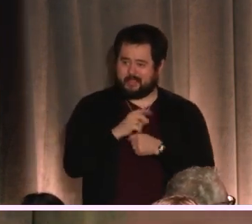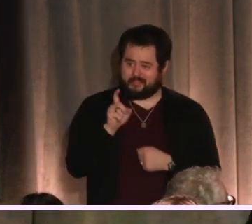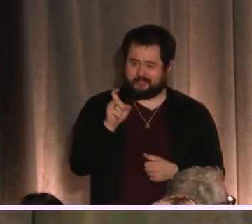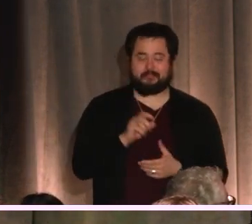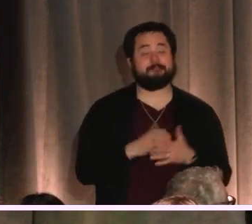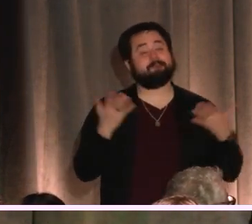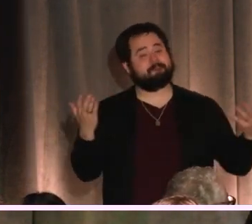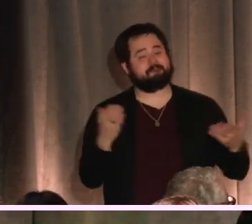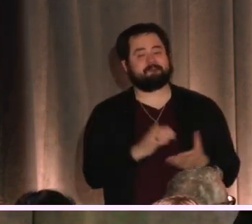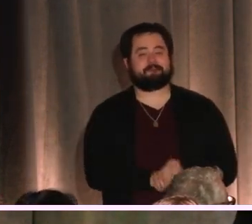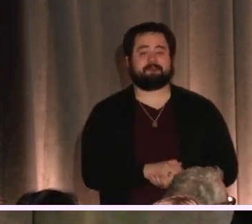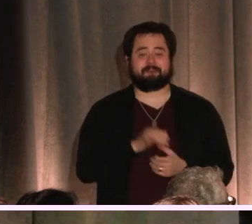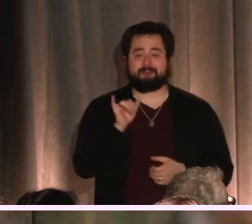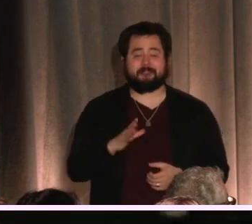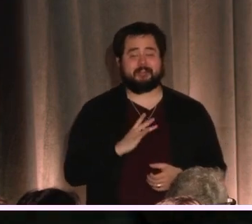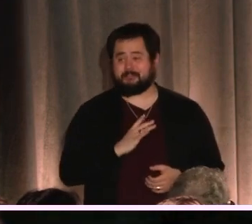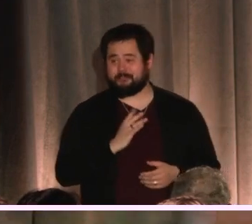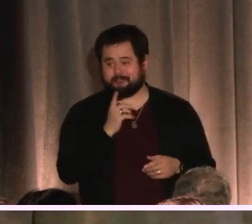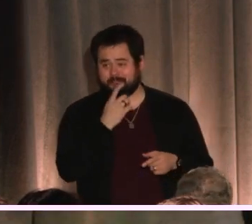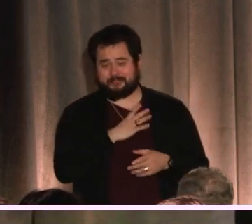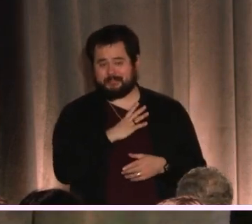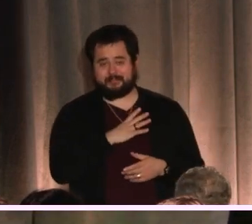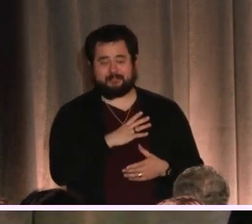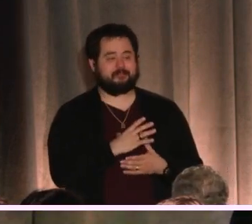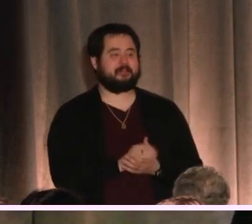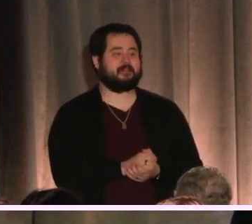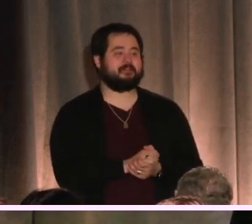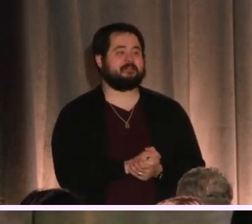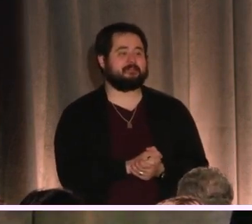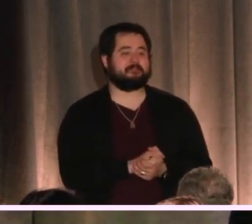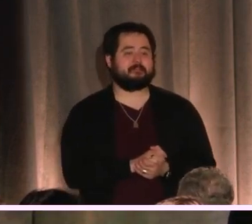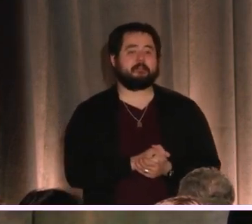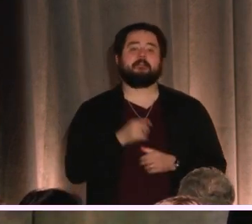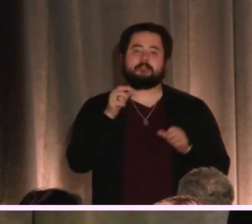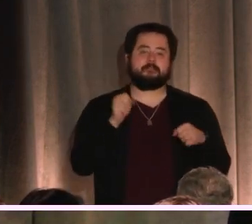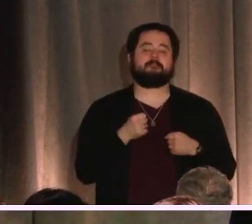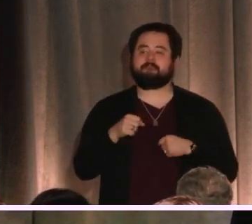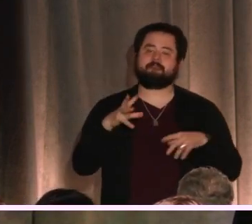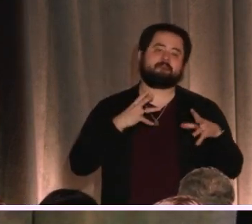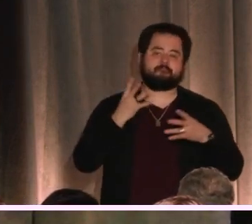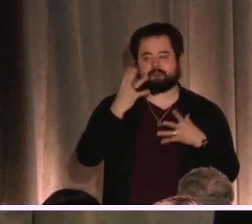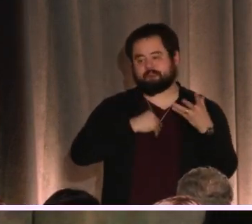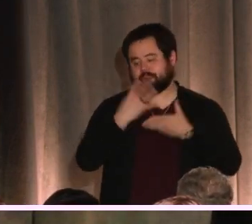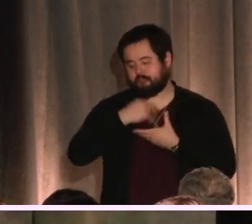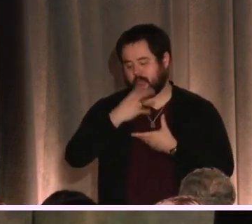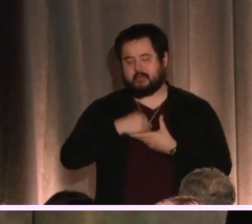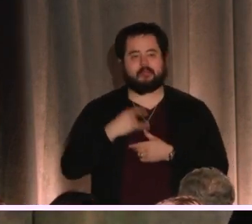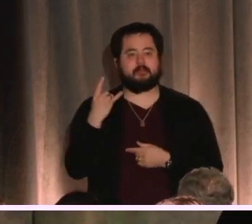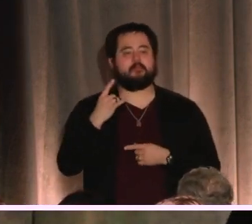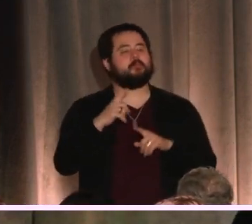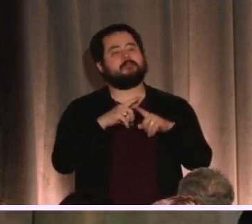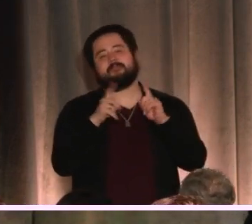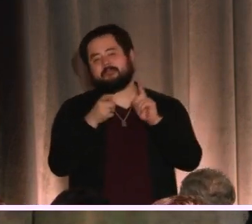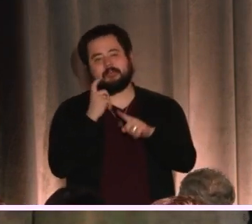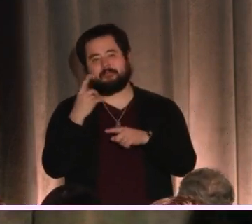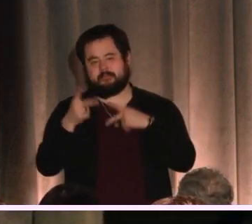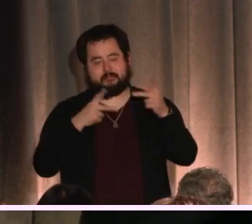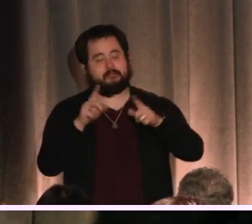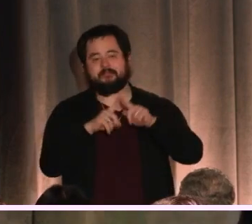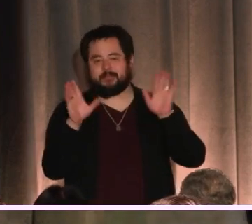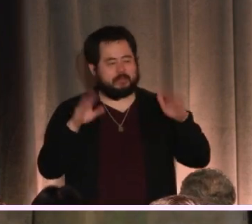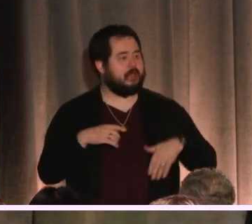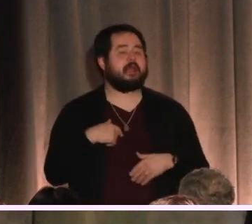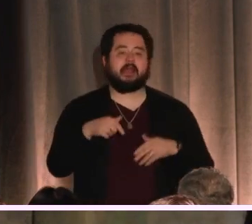Okay, that's cool. You can go take bull crap off people, and I'll listen to people who think with their hearts and not